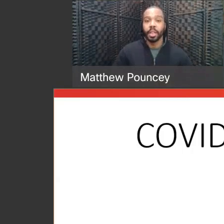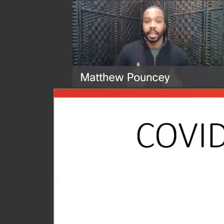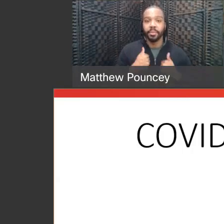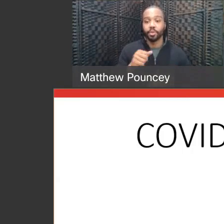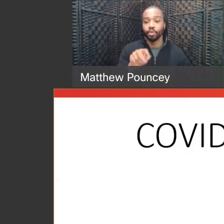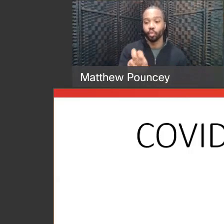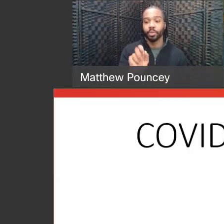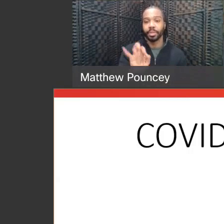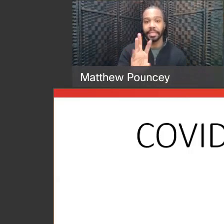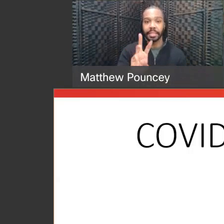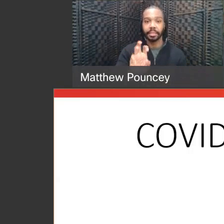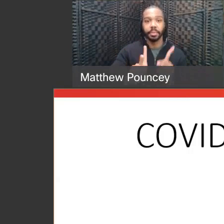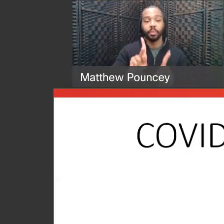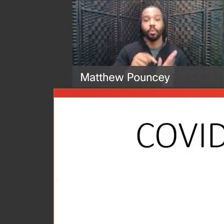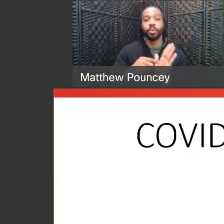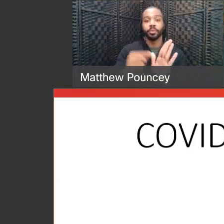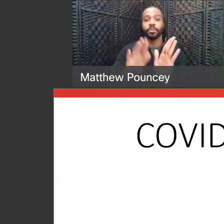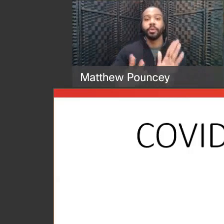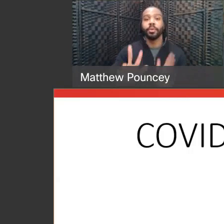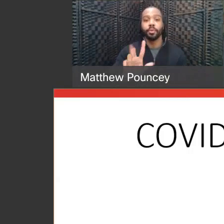about 31% of people.